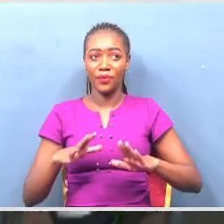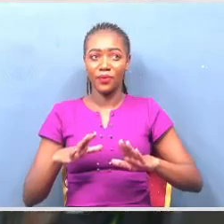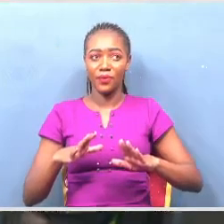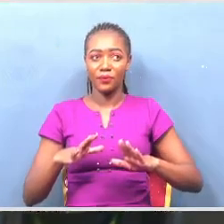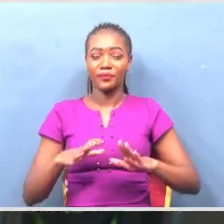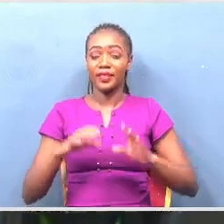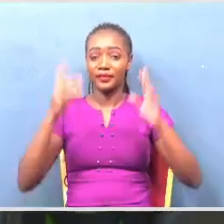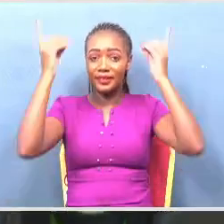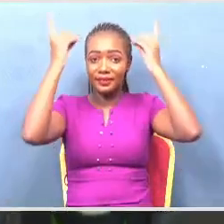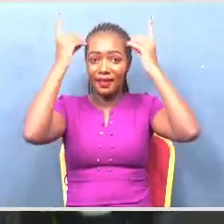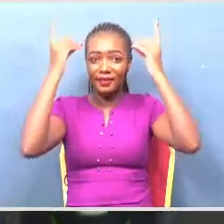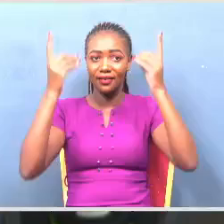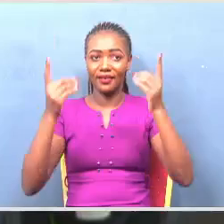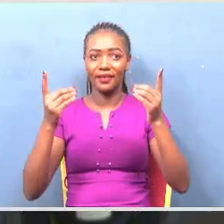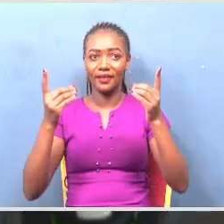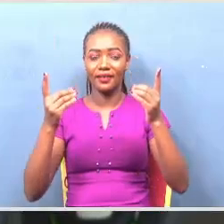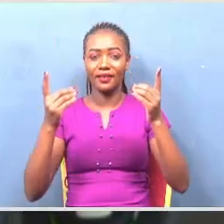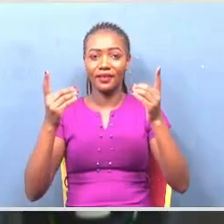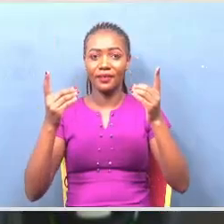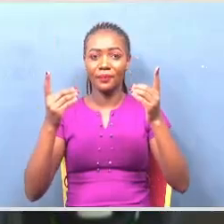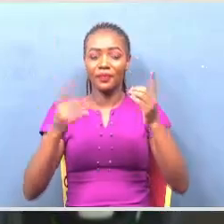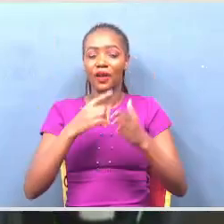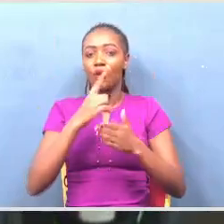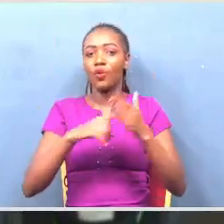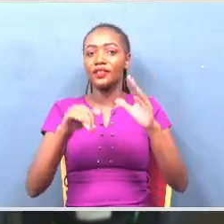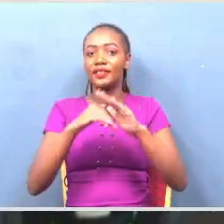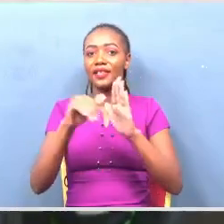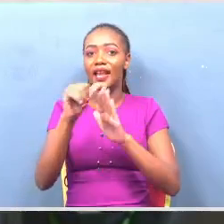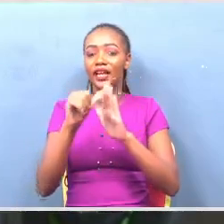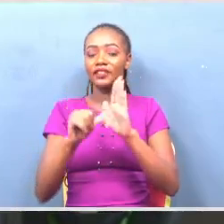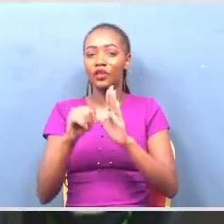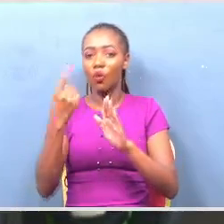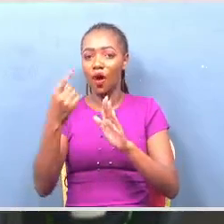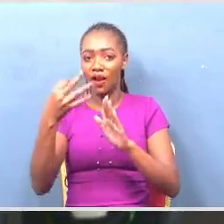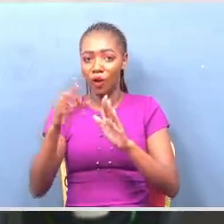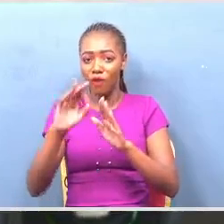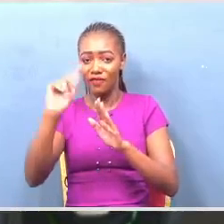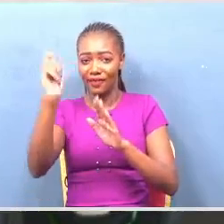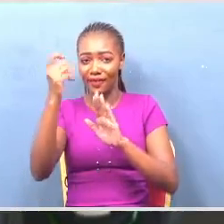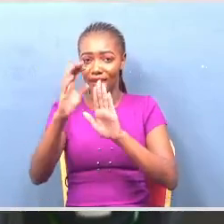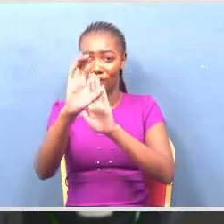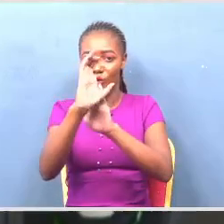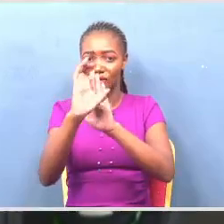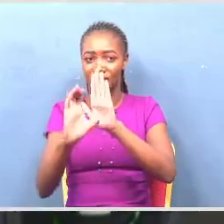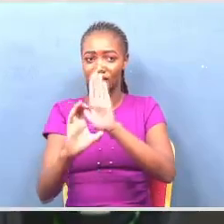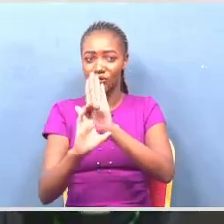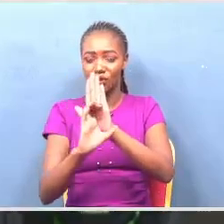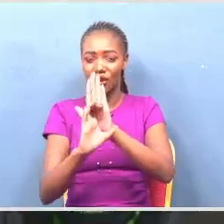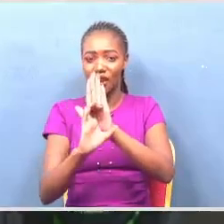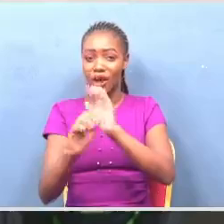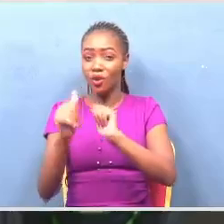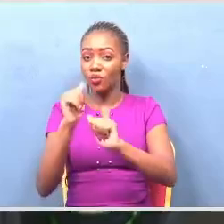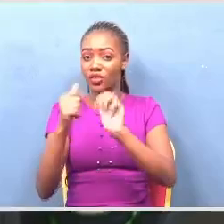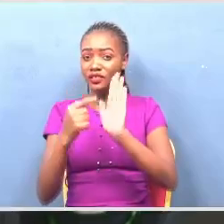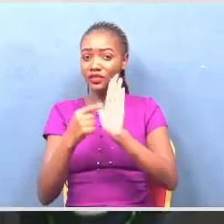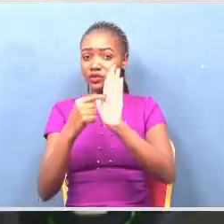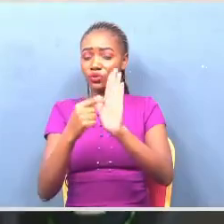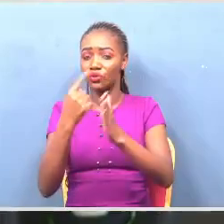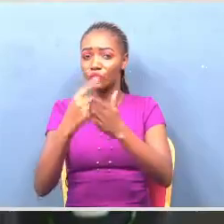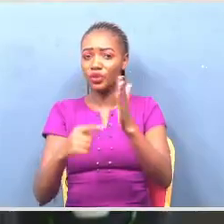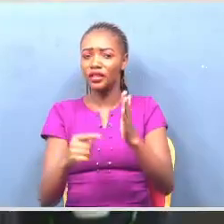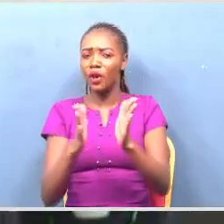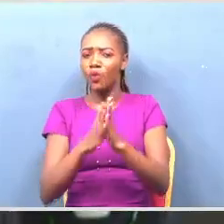restate what is in Article 1 of the Constitution of Kenya, that all sovereign